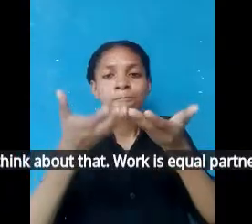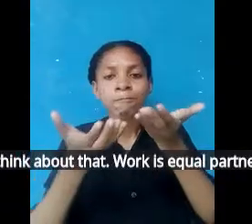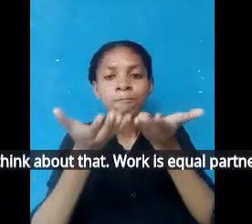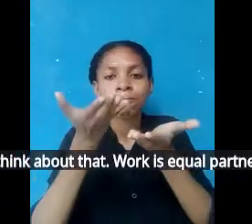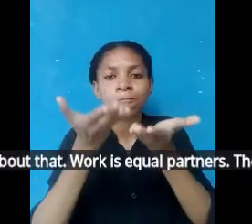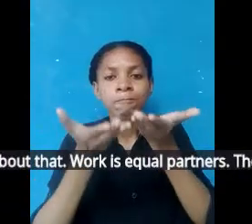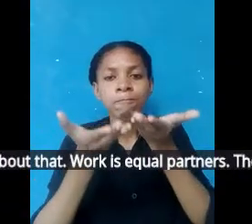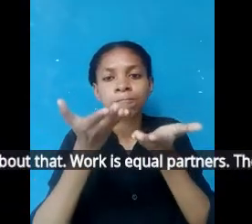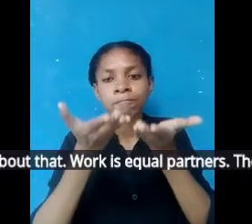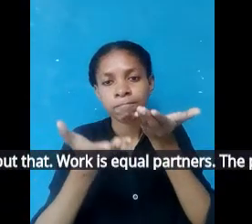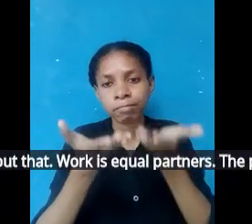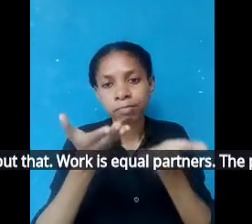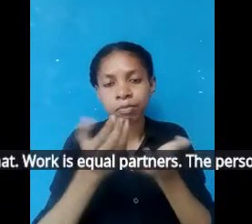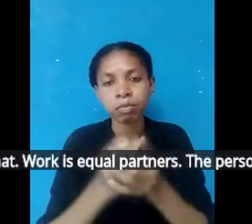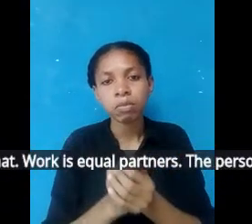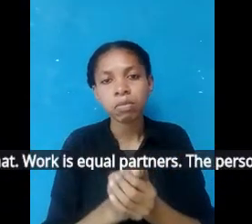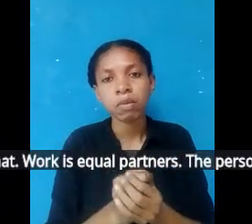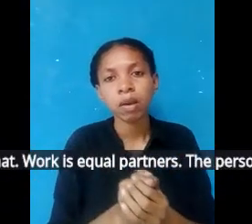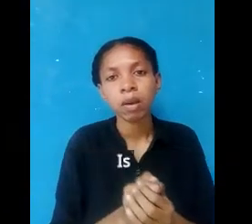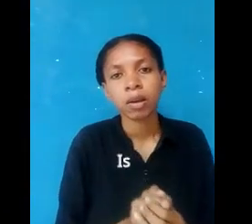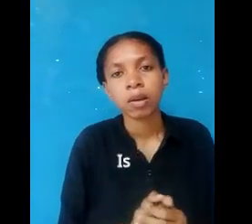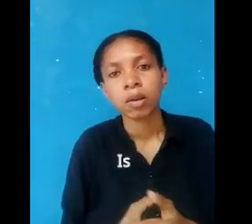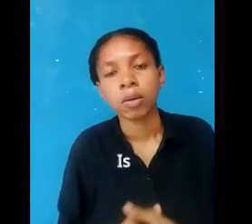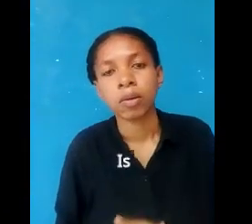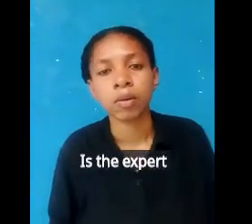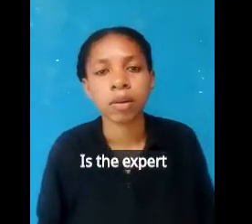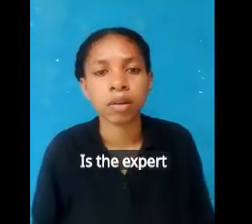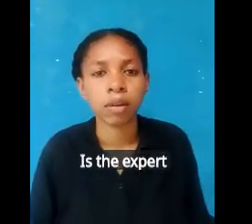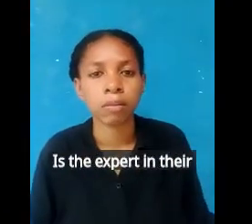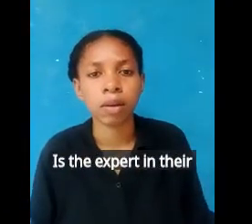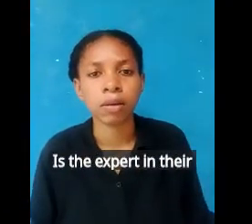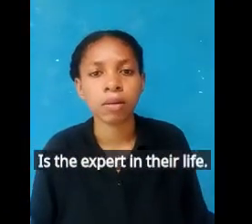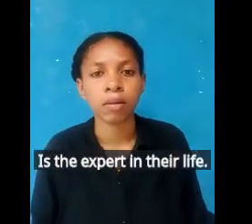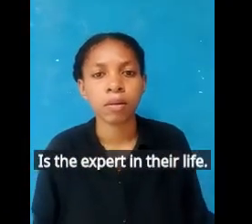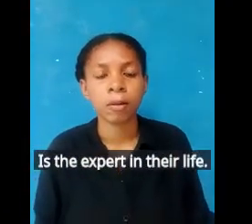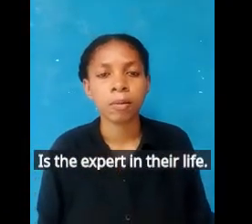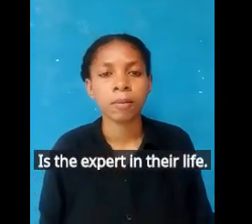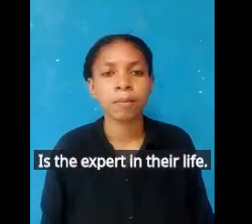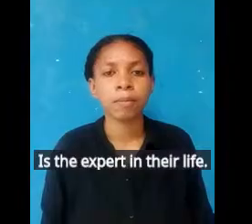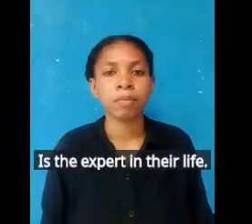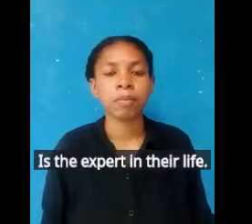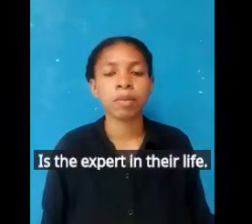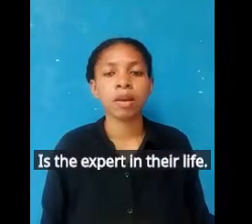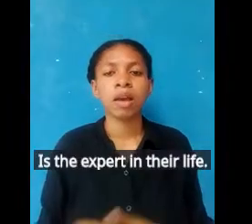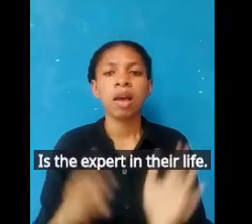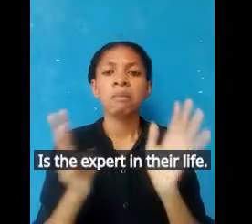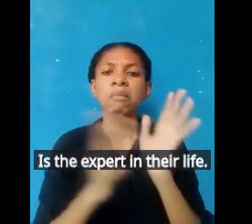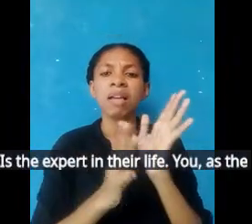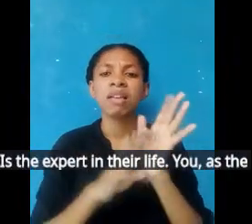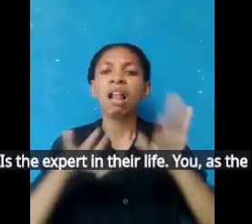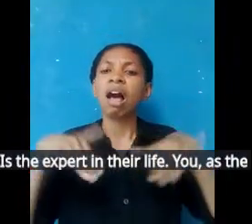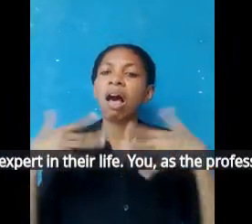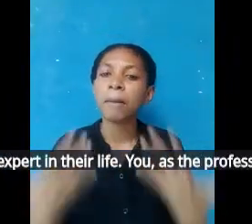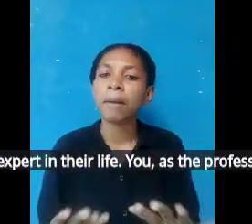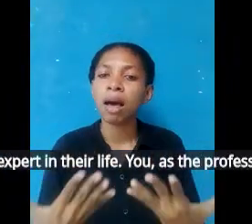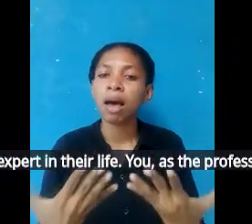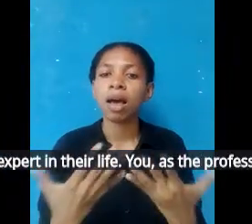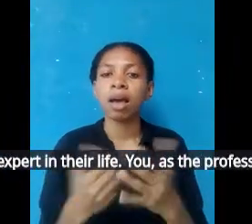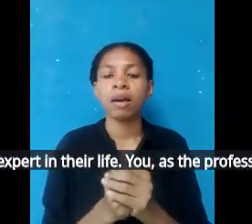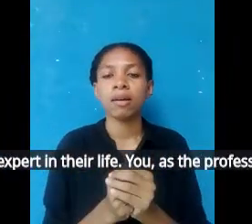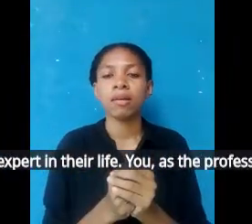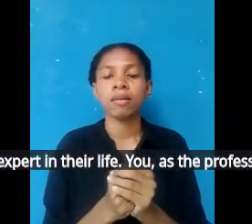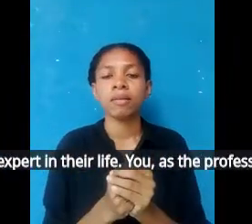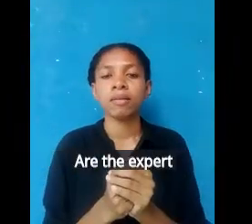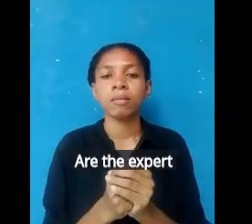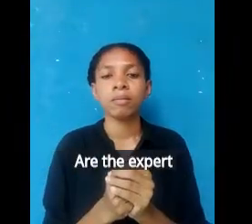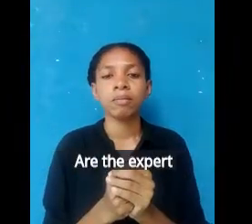the disability is the expert in their life. You, as the professional, are the expert